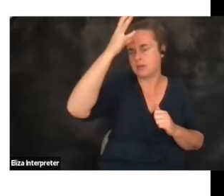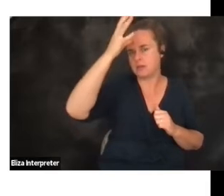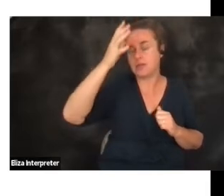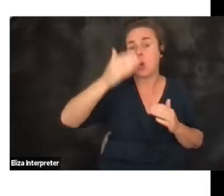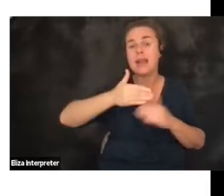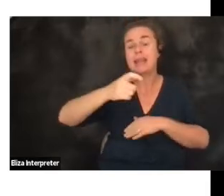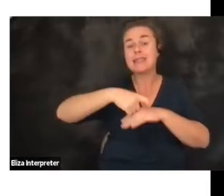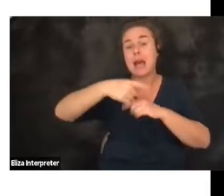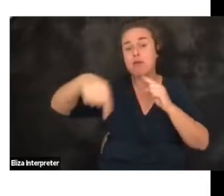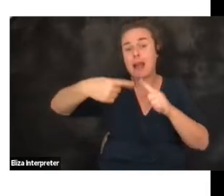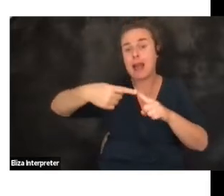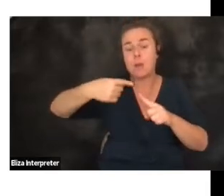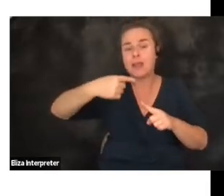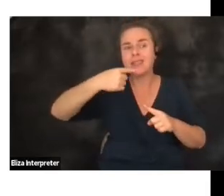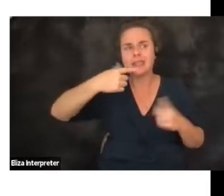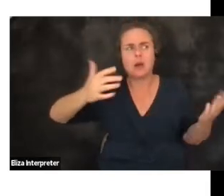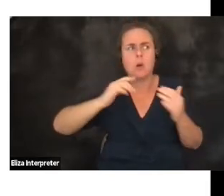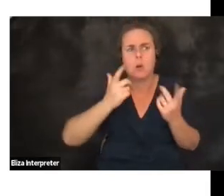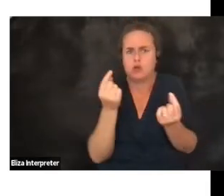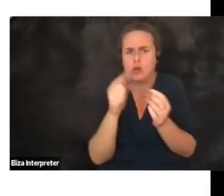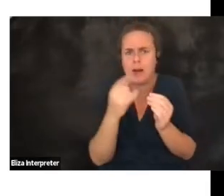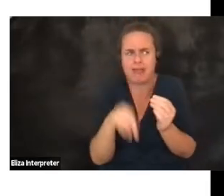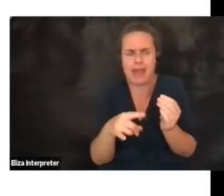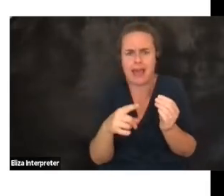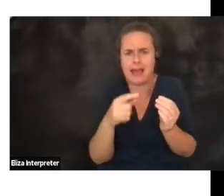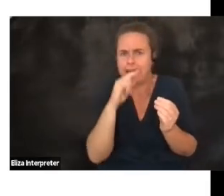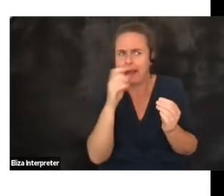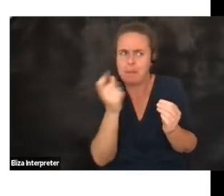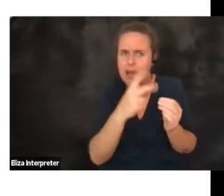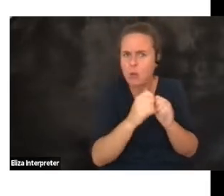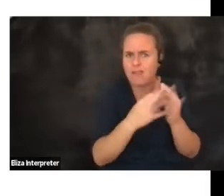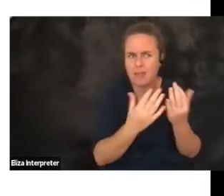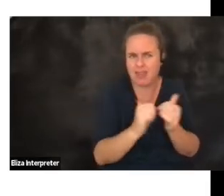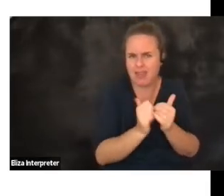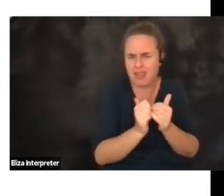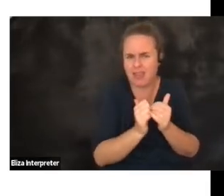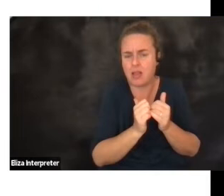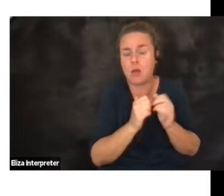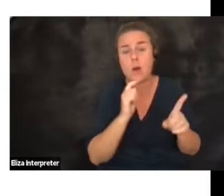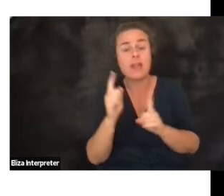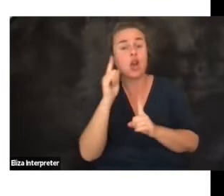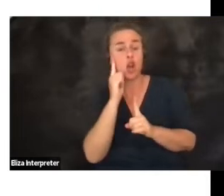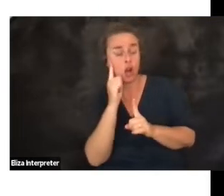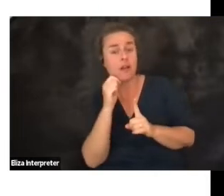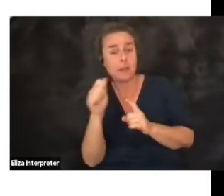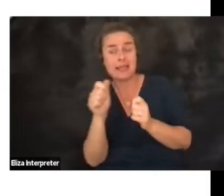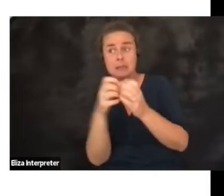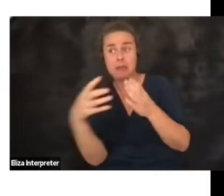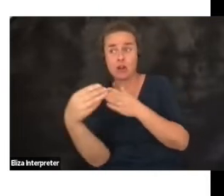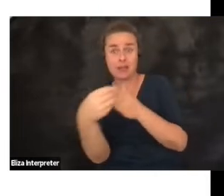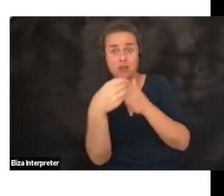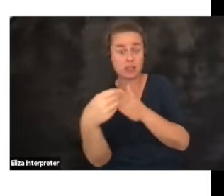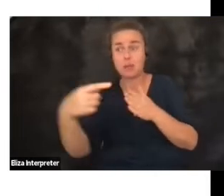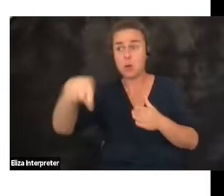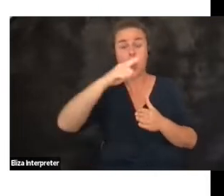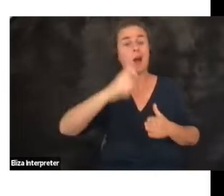about reunification? Because one thing that they heard from this expanded leadership that included people who had had to